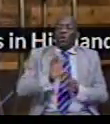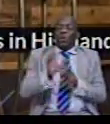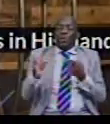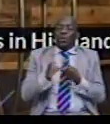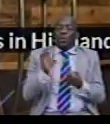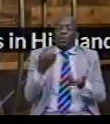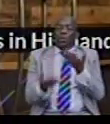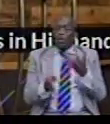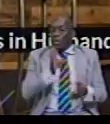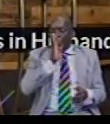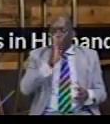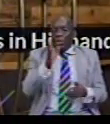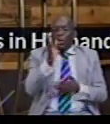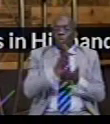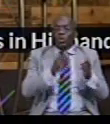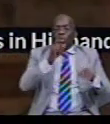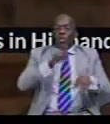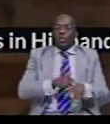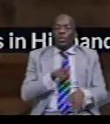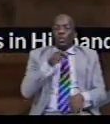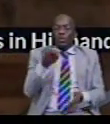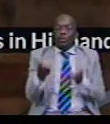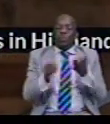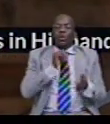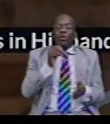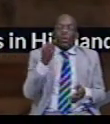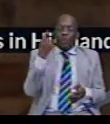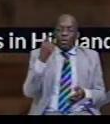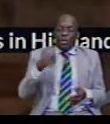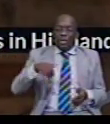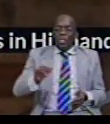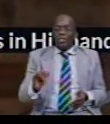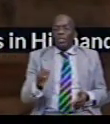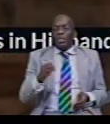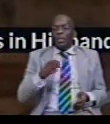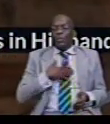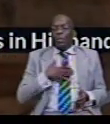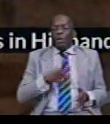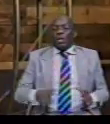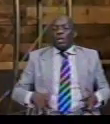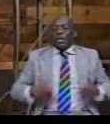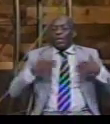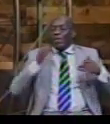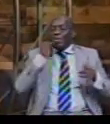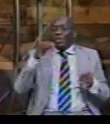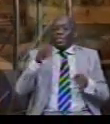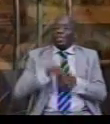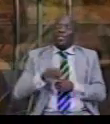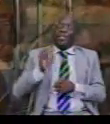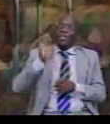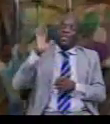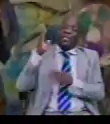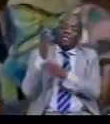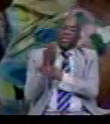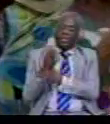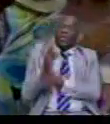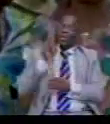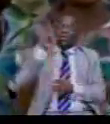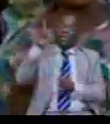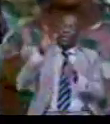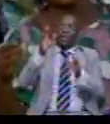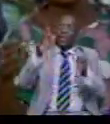times I may not understand, still my life is in His hands. He's got a plan for me.